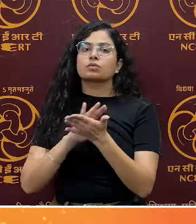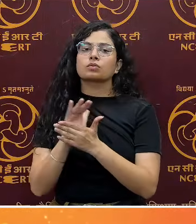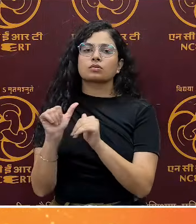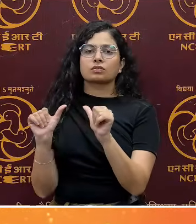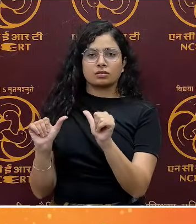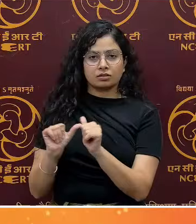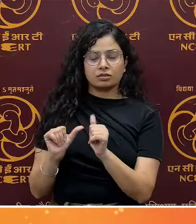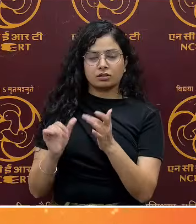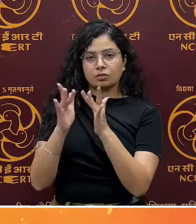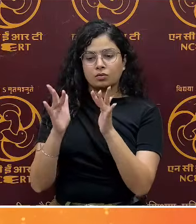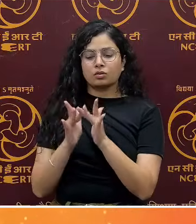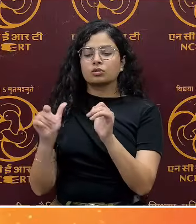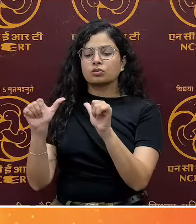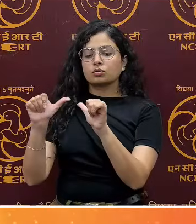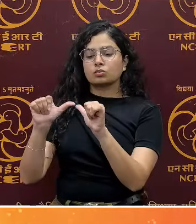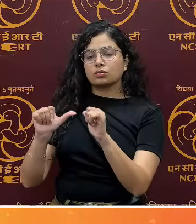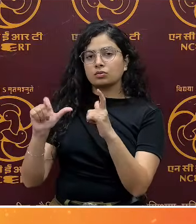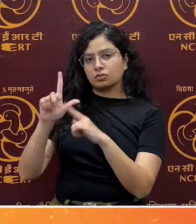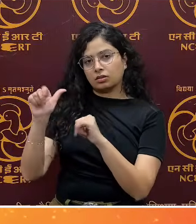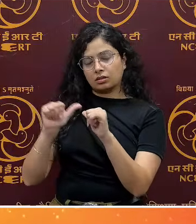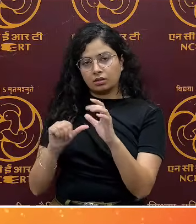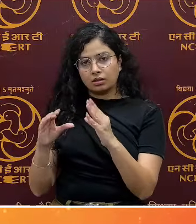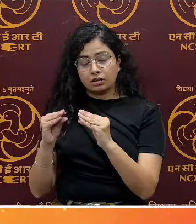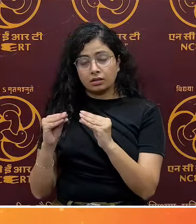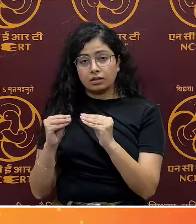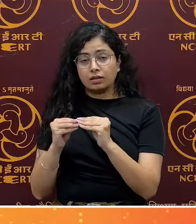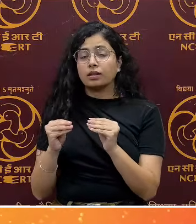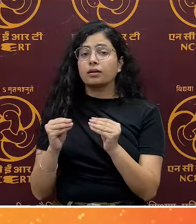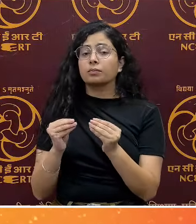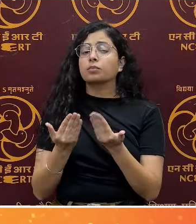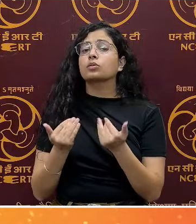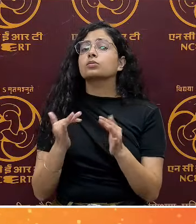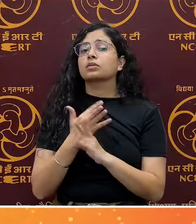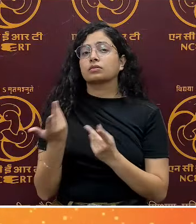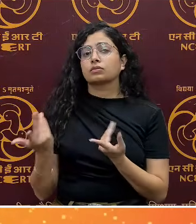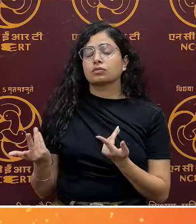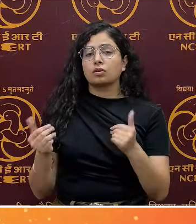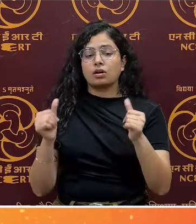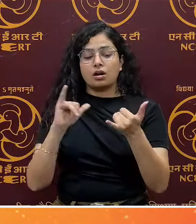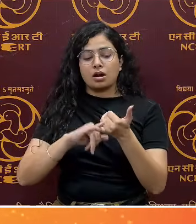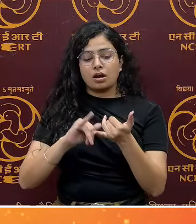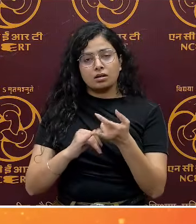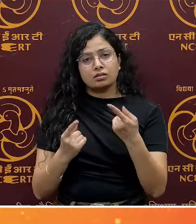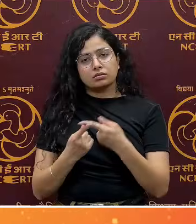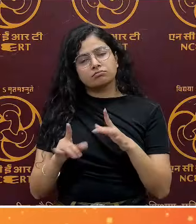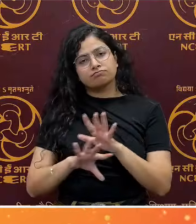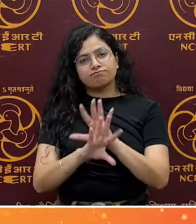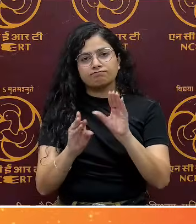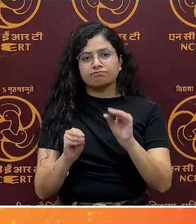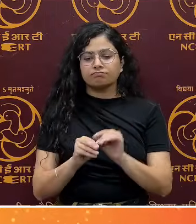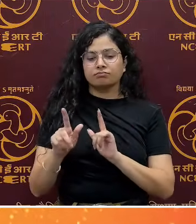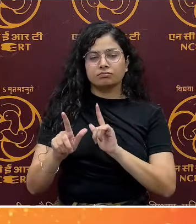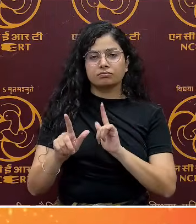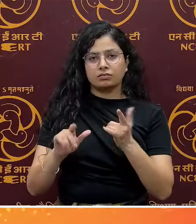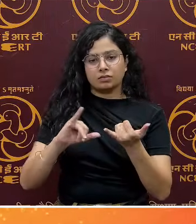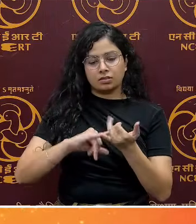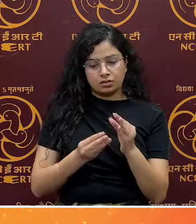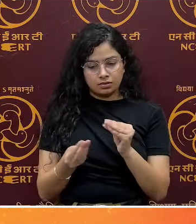are virtual labs also available for social sciences as well. Okay. So all the subjects are covered.